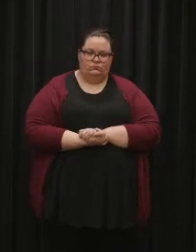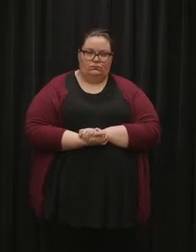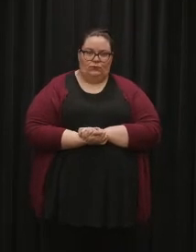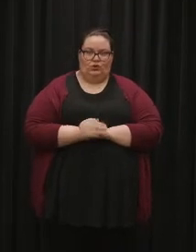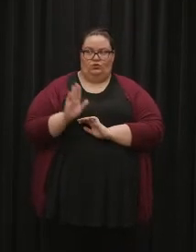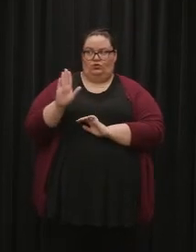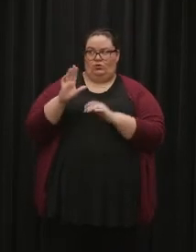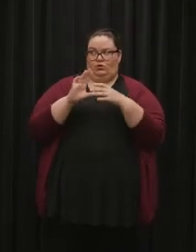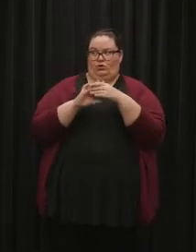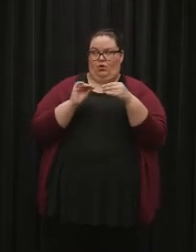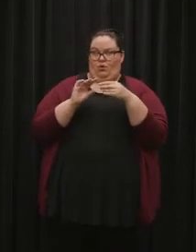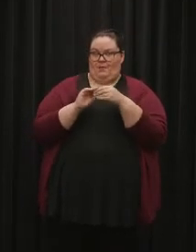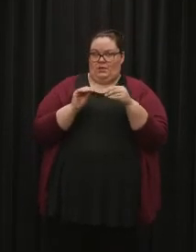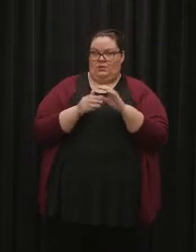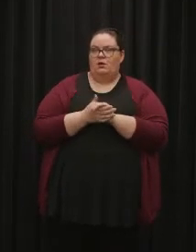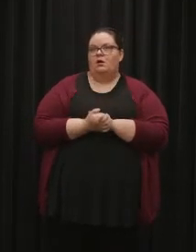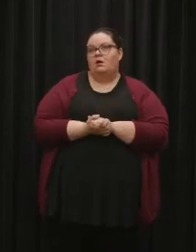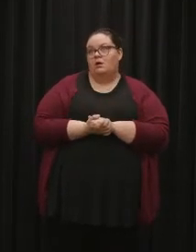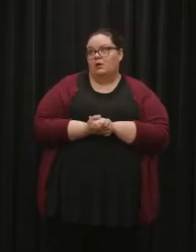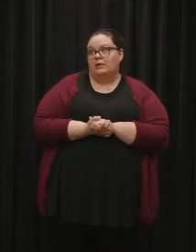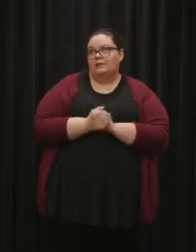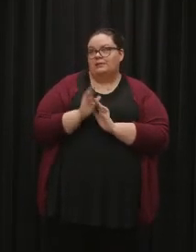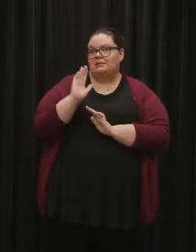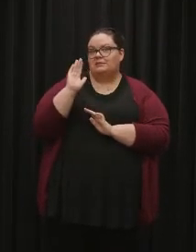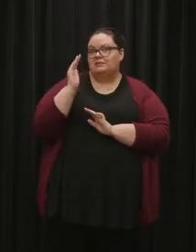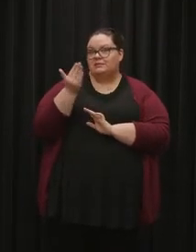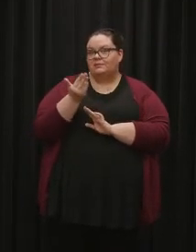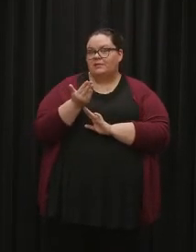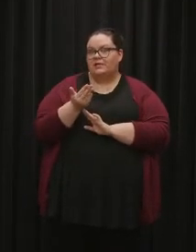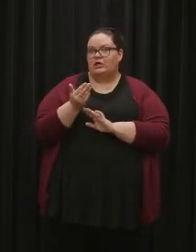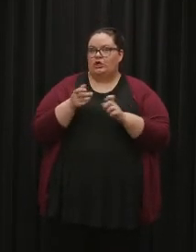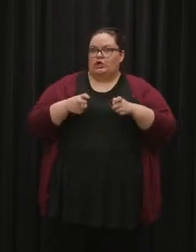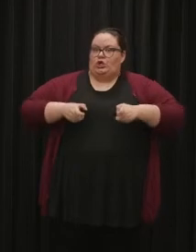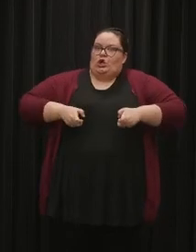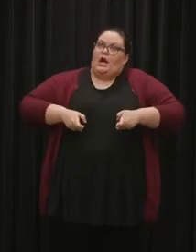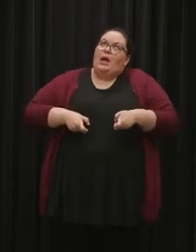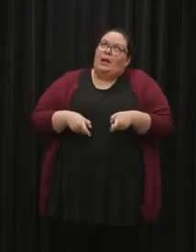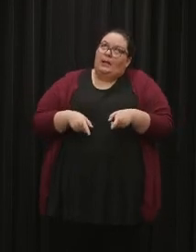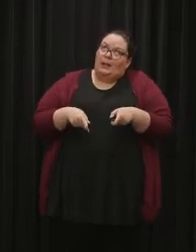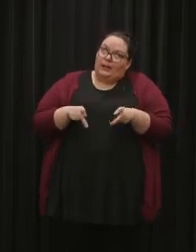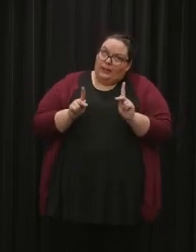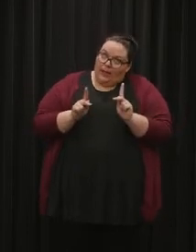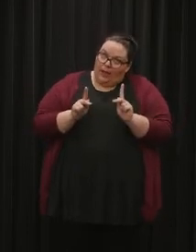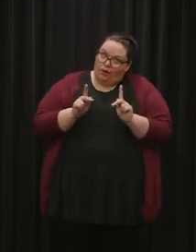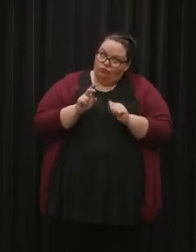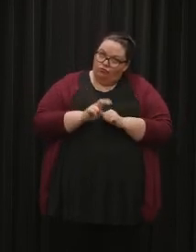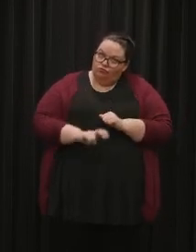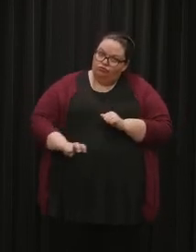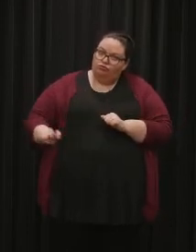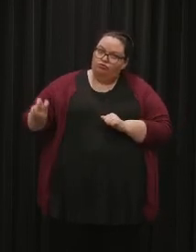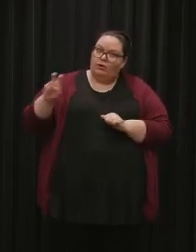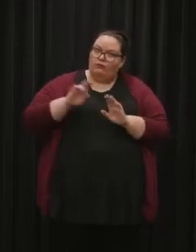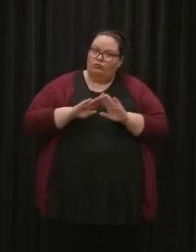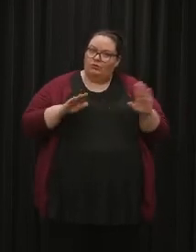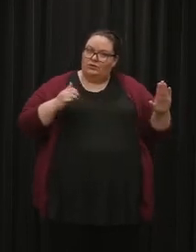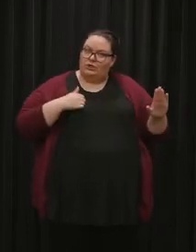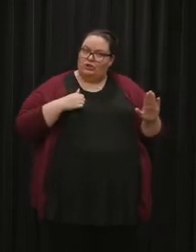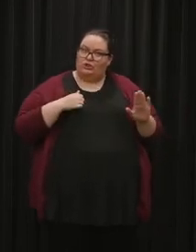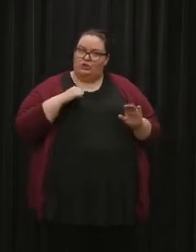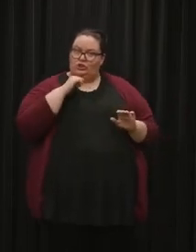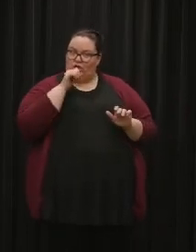based on what you just said, it sounds as though you're saying that while it is technically permitted to travel interprovincially, you are discouraging